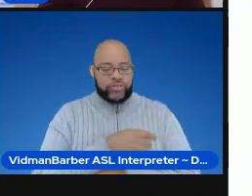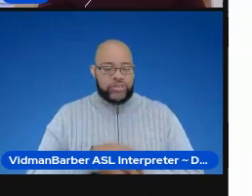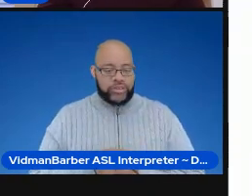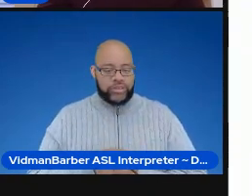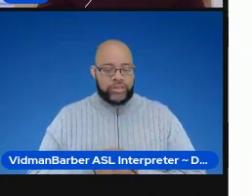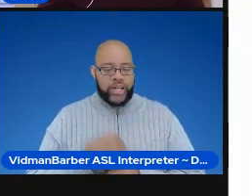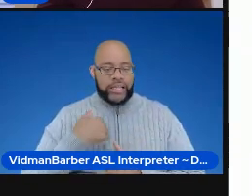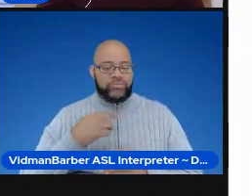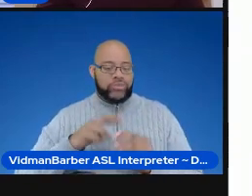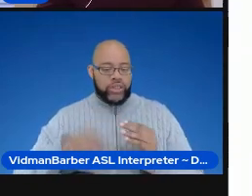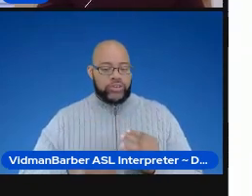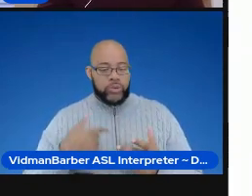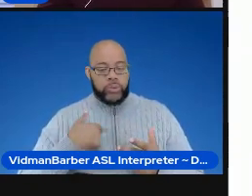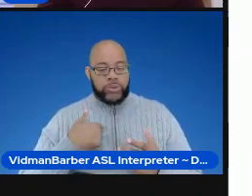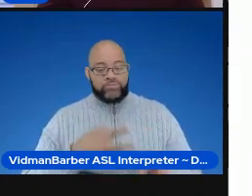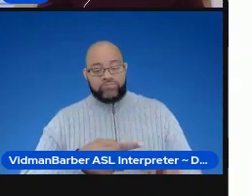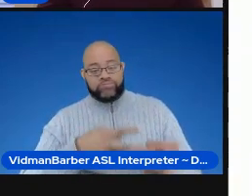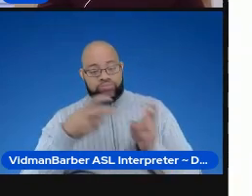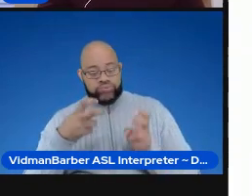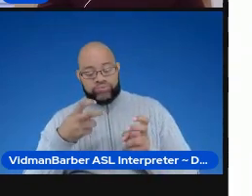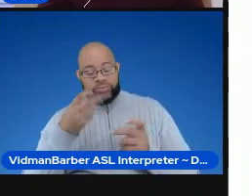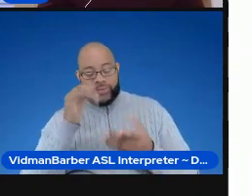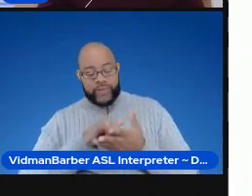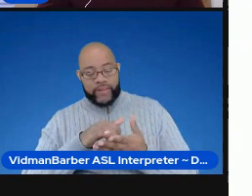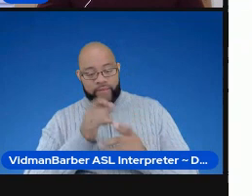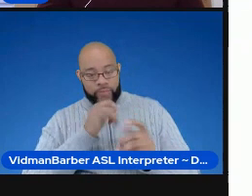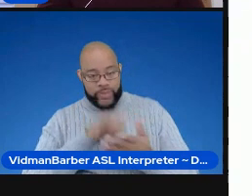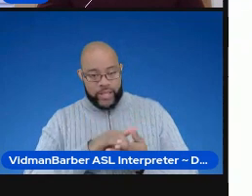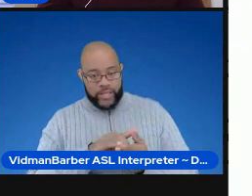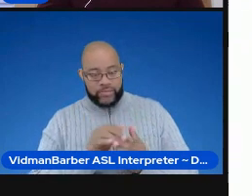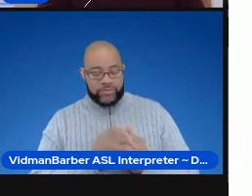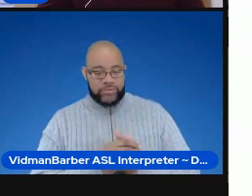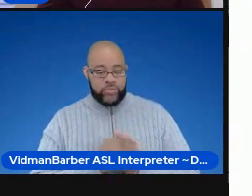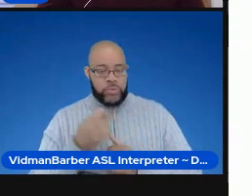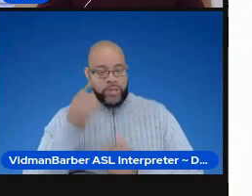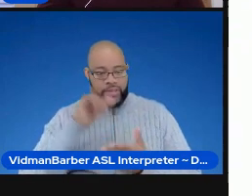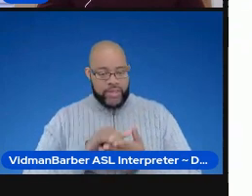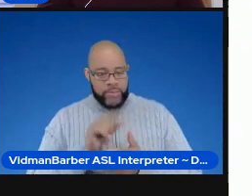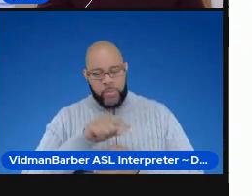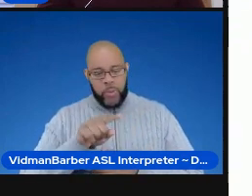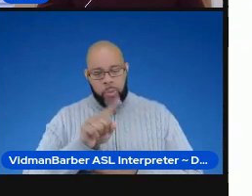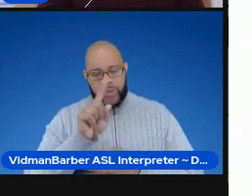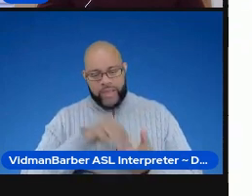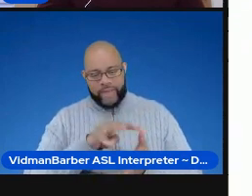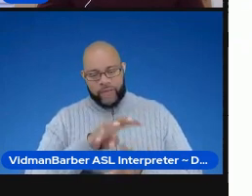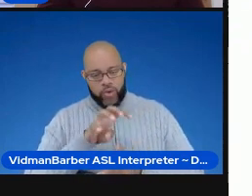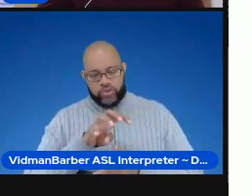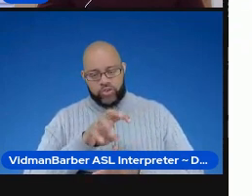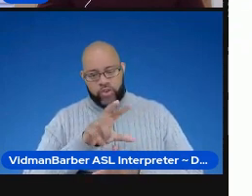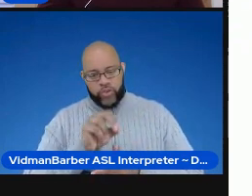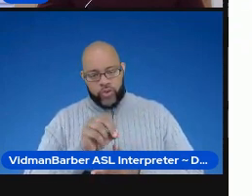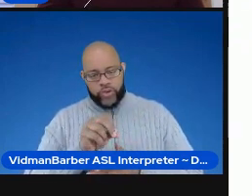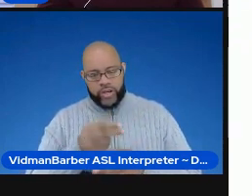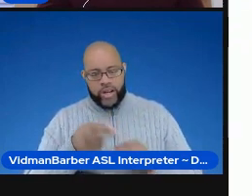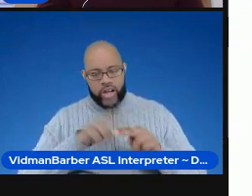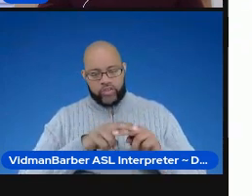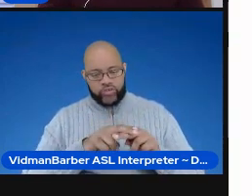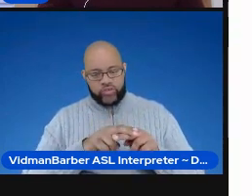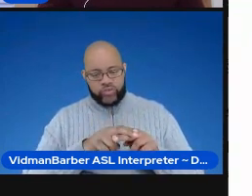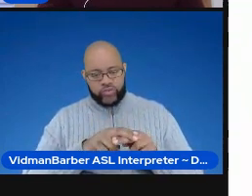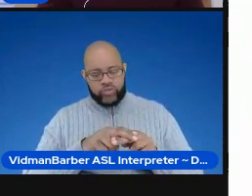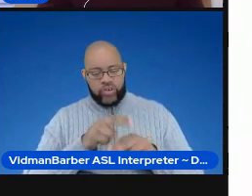And if we extrapolate from some data that was generated in Scotland, we think that about 1,400 extra hospital visits in the